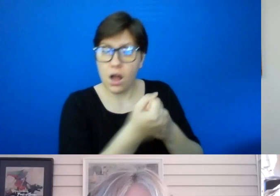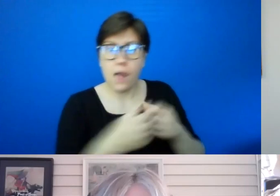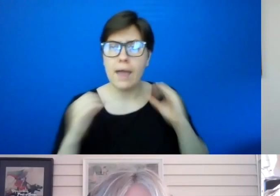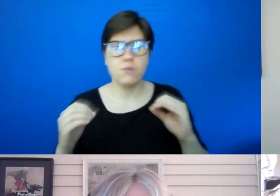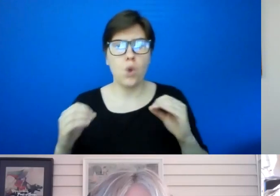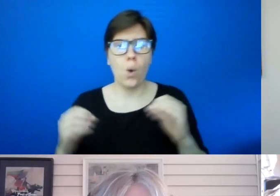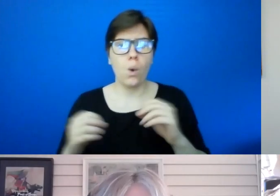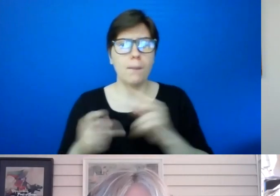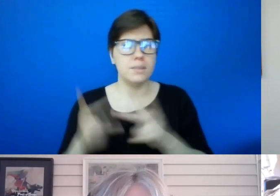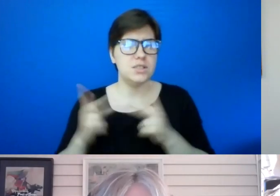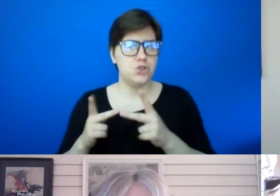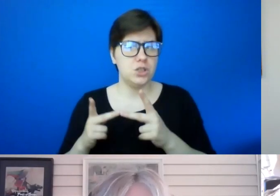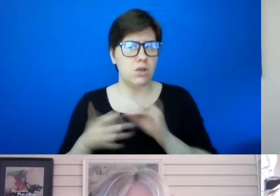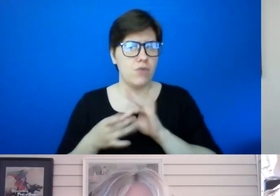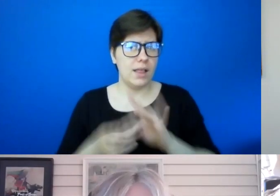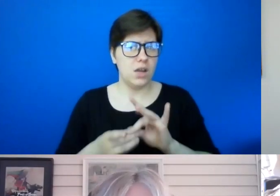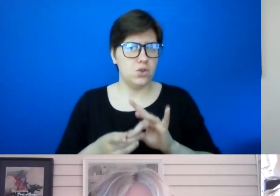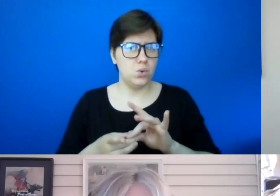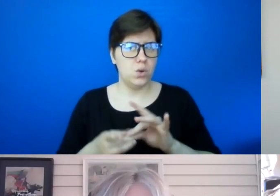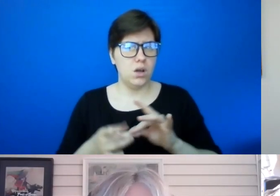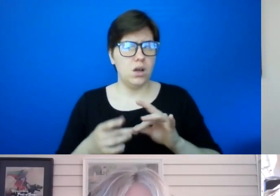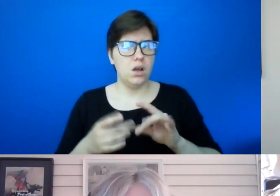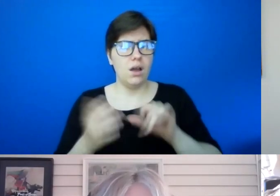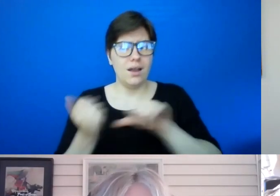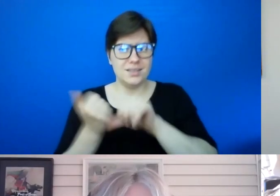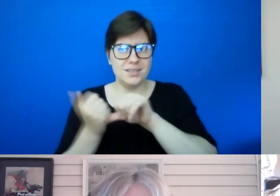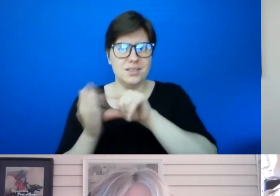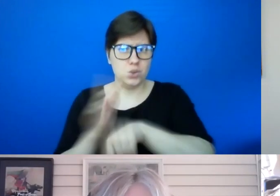on assisted suicide. And